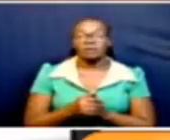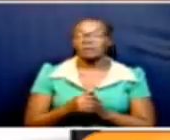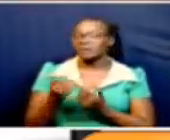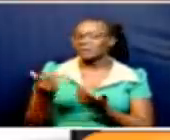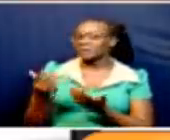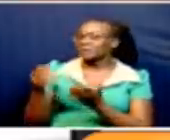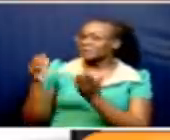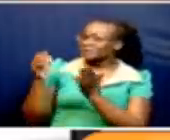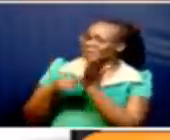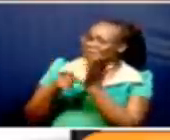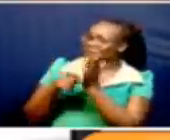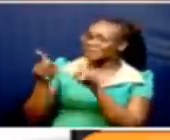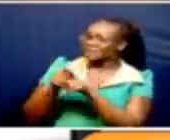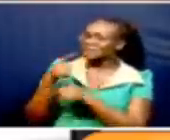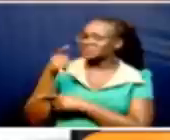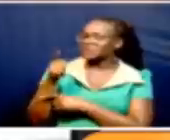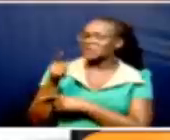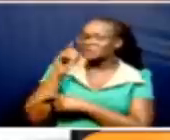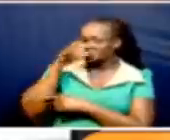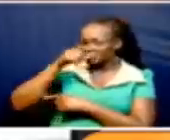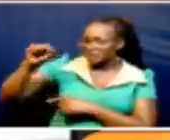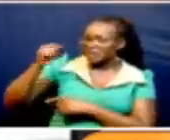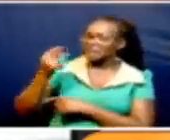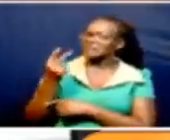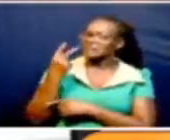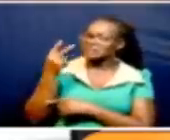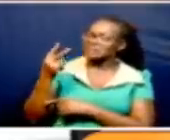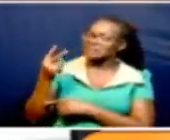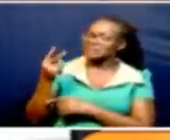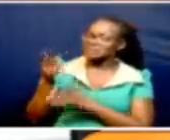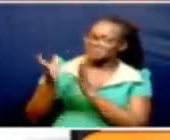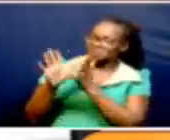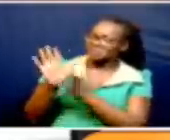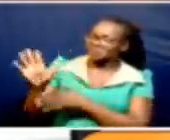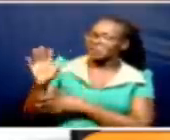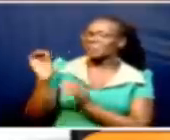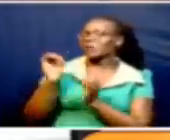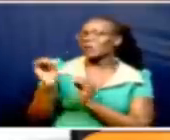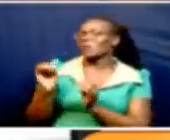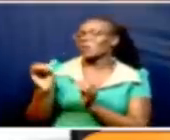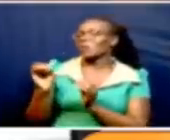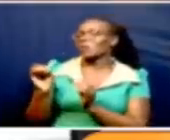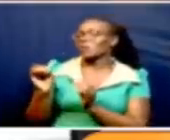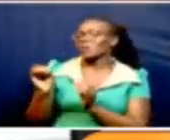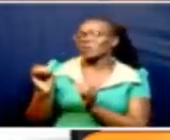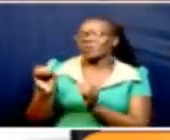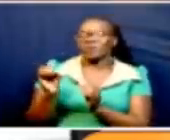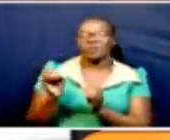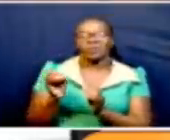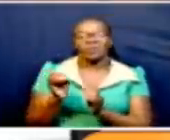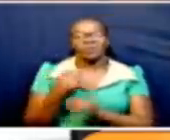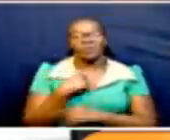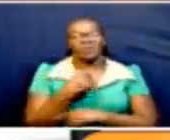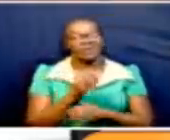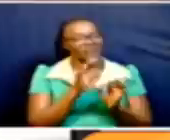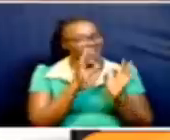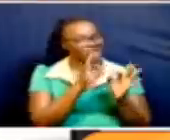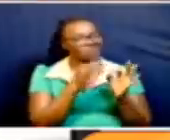Amazing, eh? Excuse me, I just saw you, man. Jalasa menifundisha. Niko sawa. Niko sawa. Niko sawa kabisa. Niko bie. Uko bie.